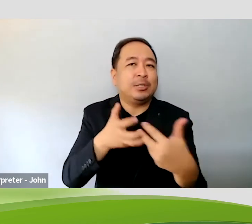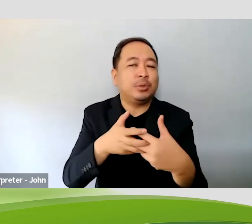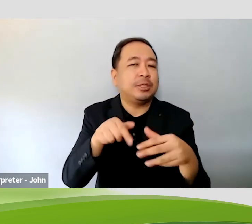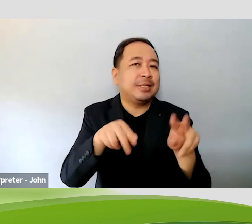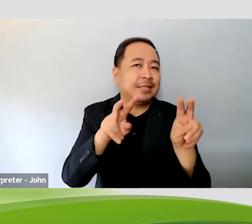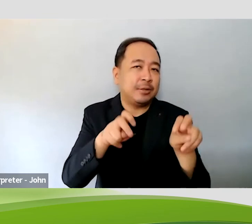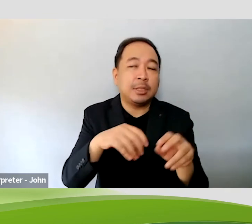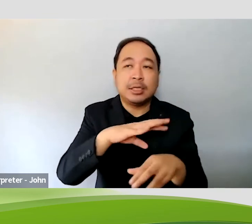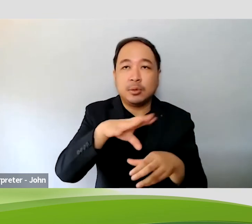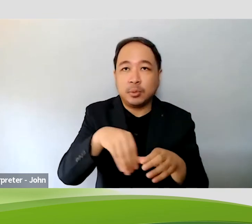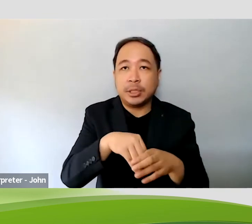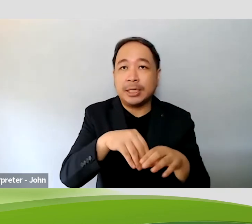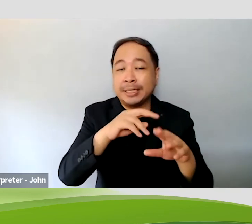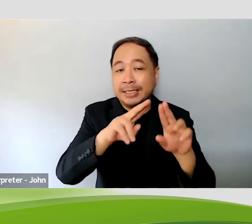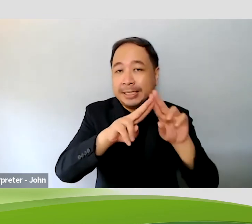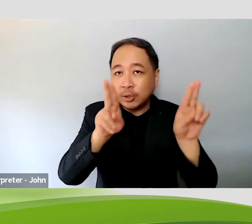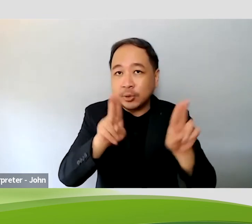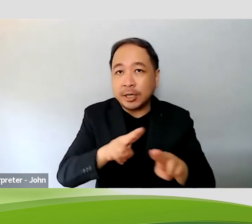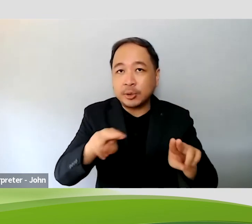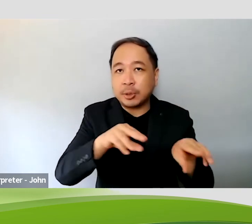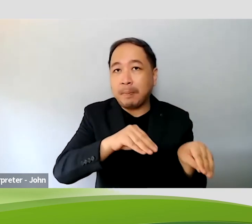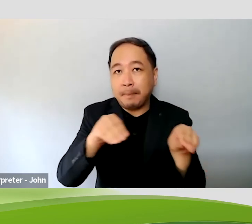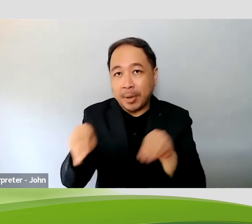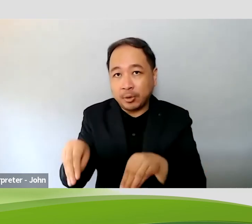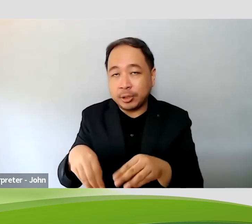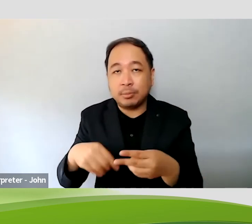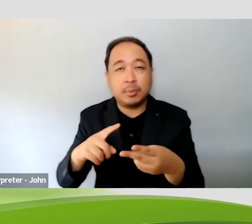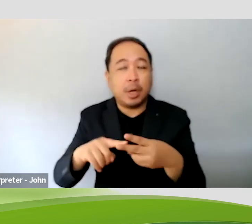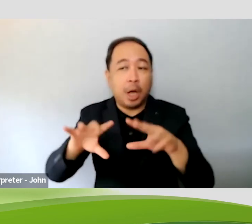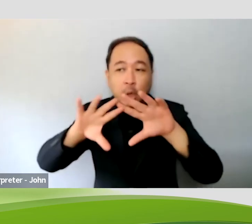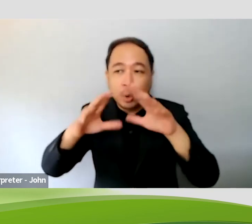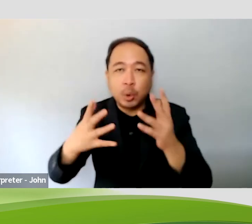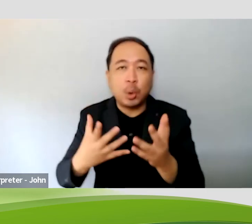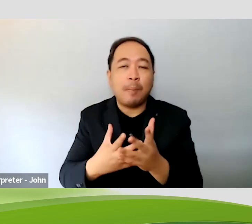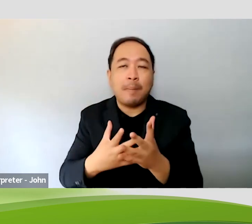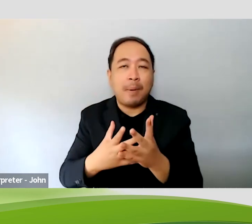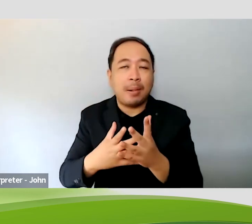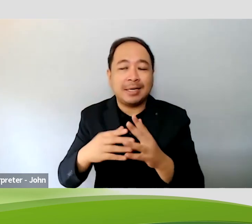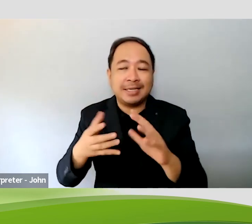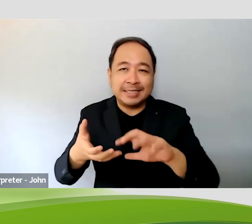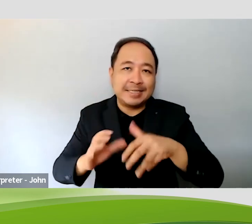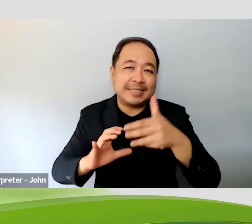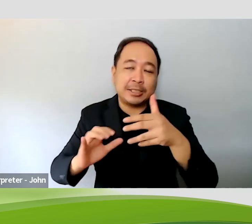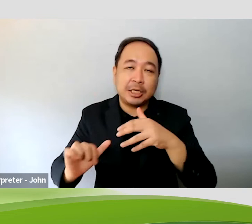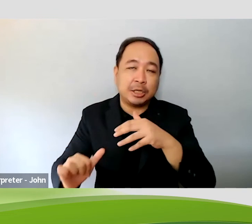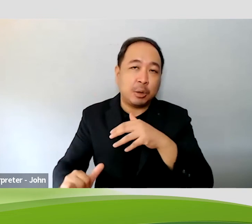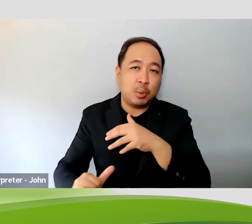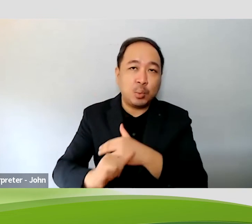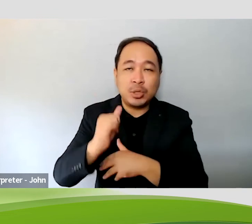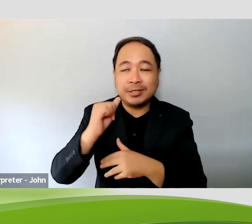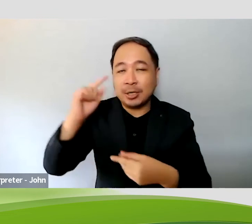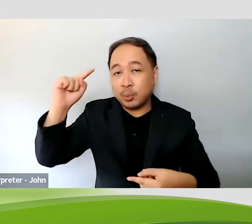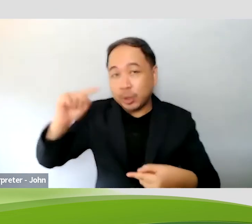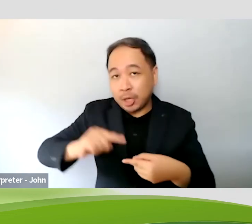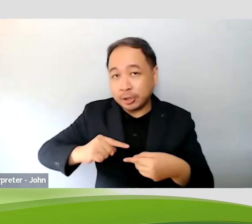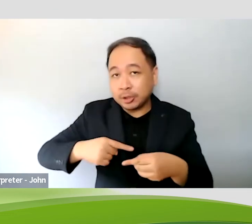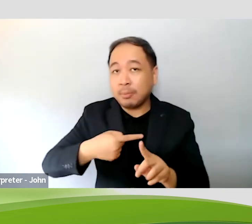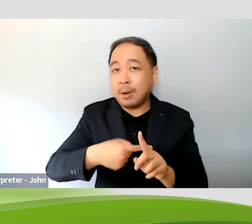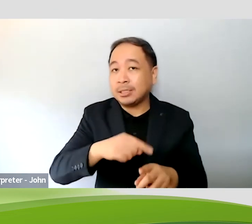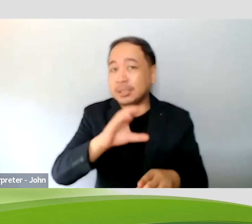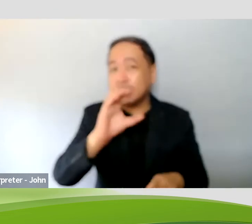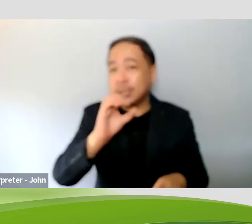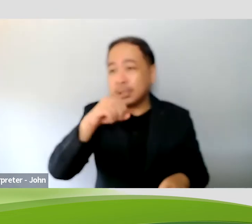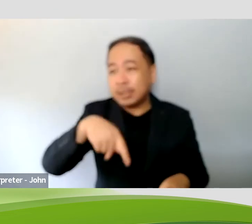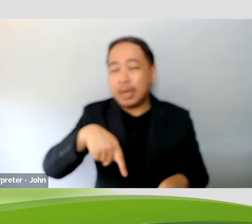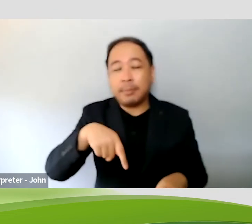Review Forum, the Global Platform for Disaster Risk Reduction, and COP27. And we stand ready to support this process further